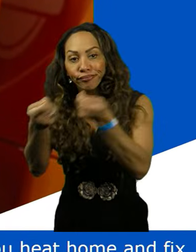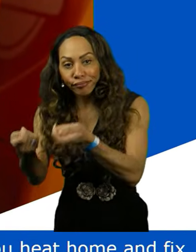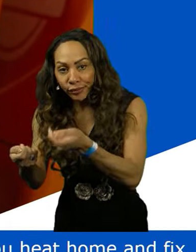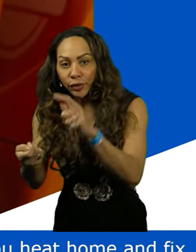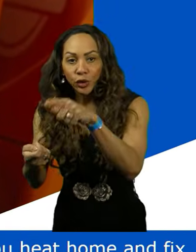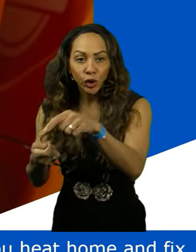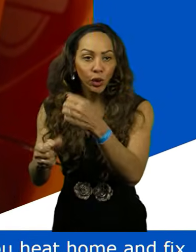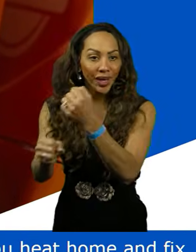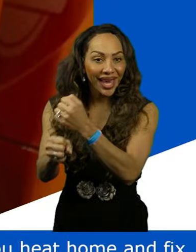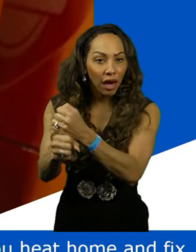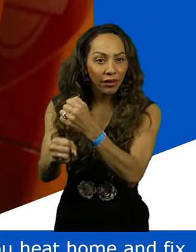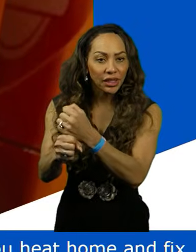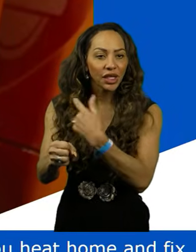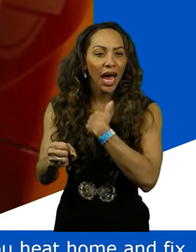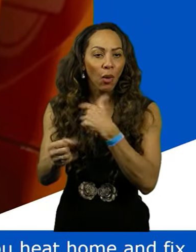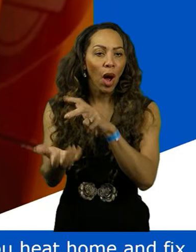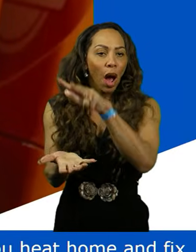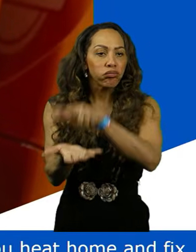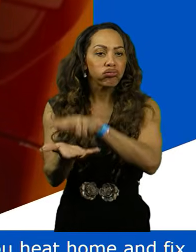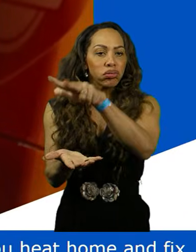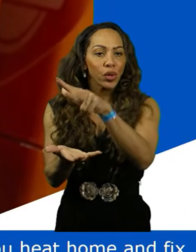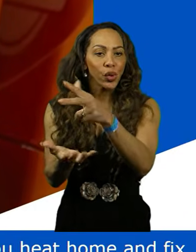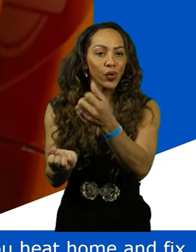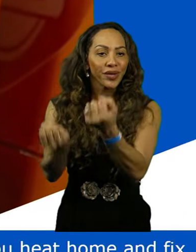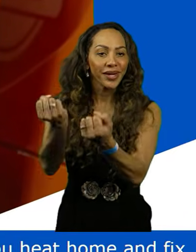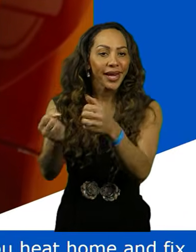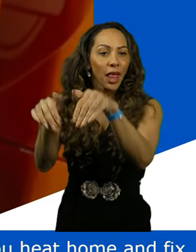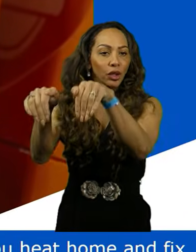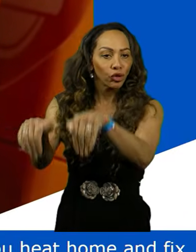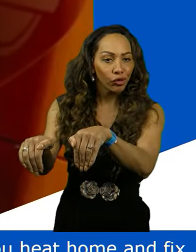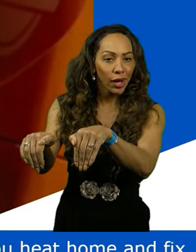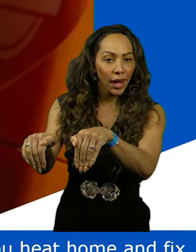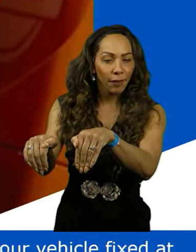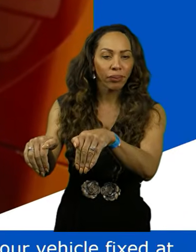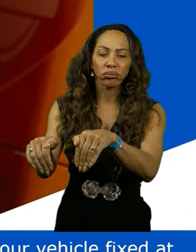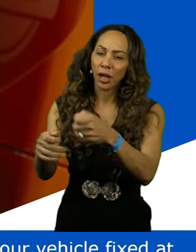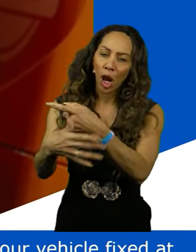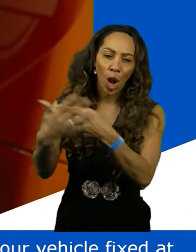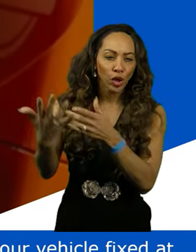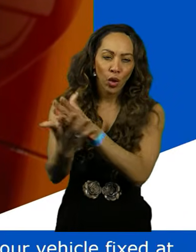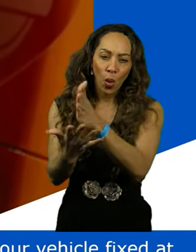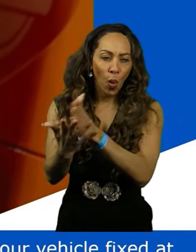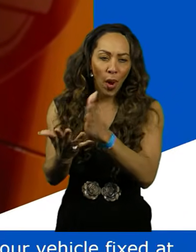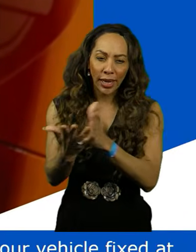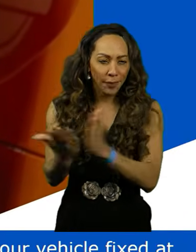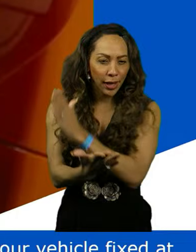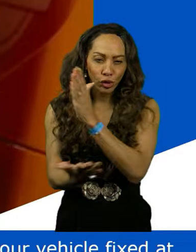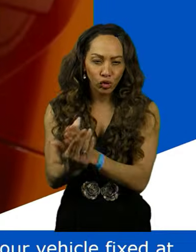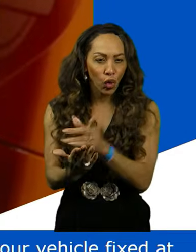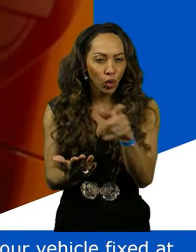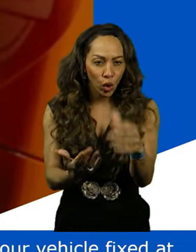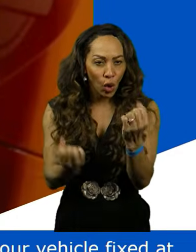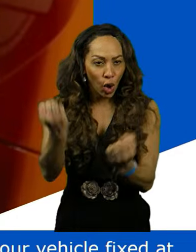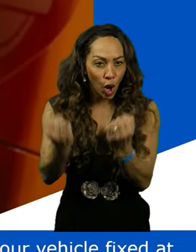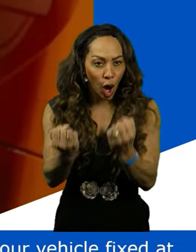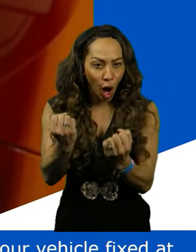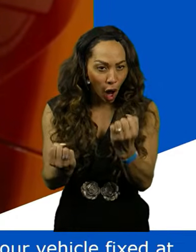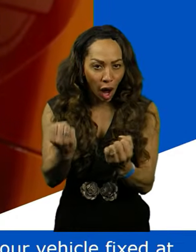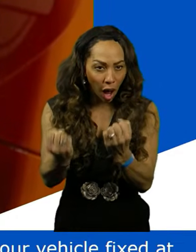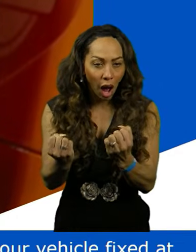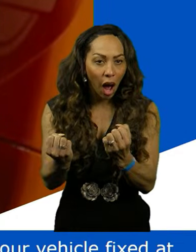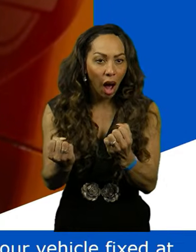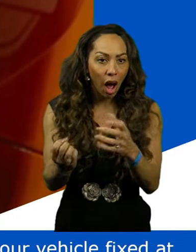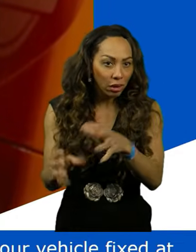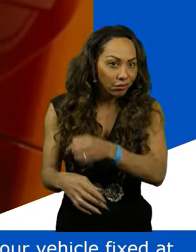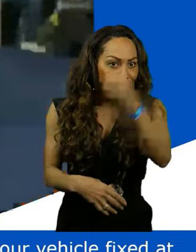vehicle fixed and back on the road. And what we will do for you then is to get you home and get your vehicle into your